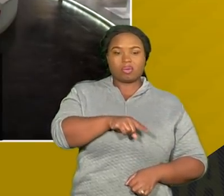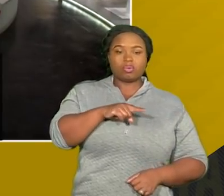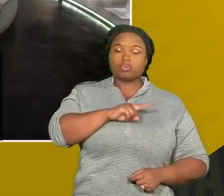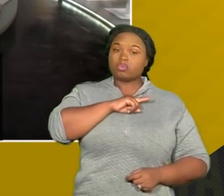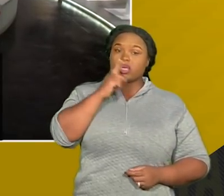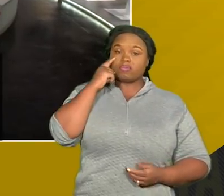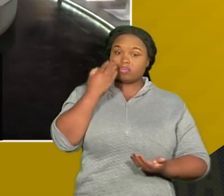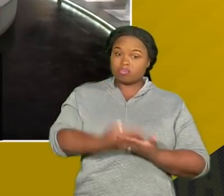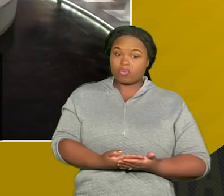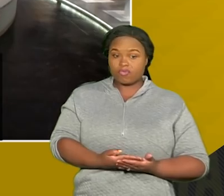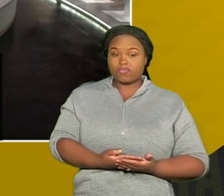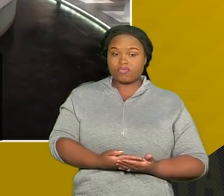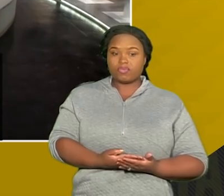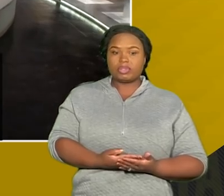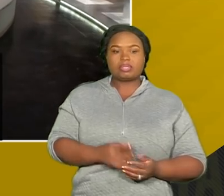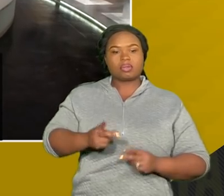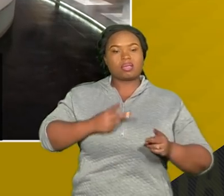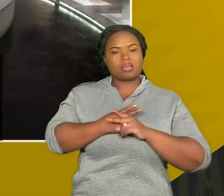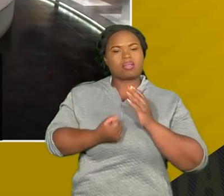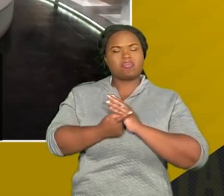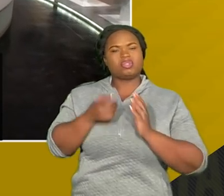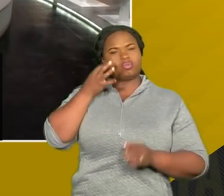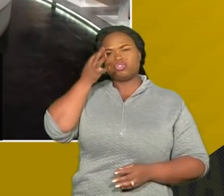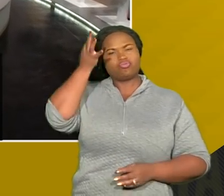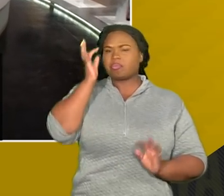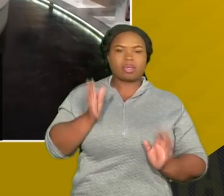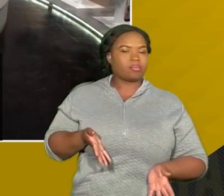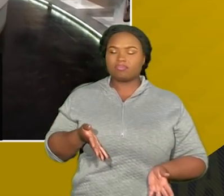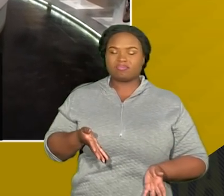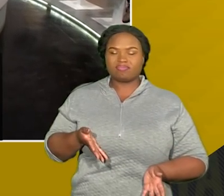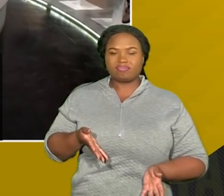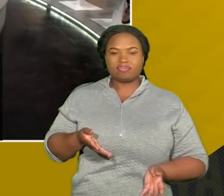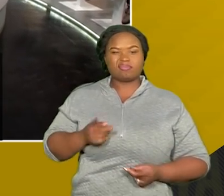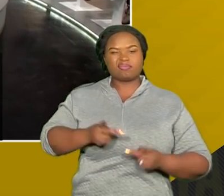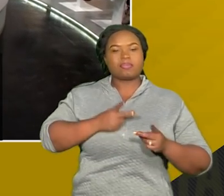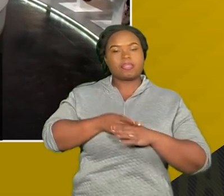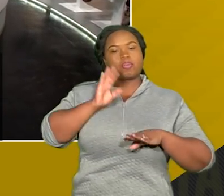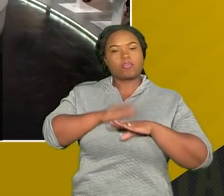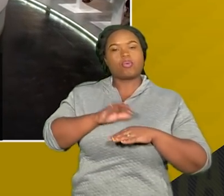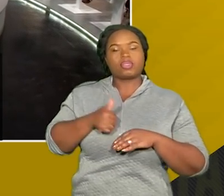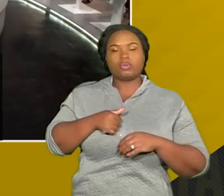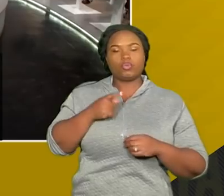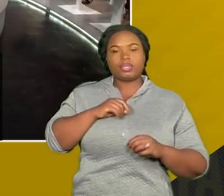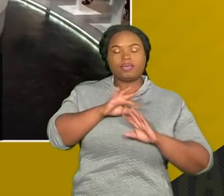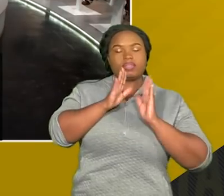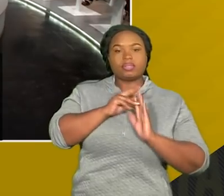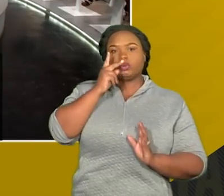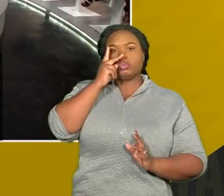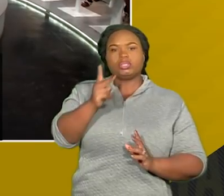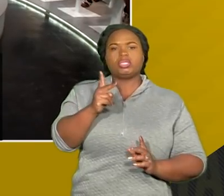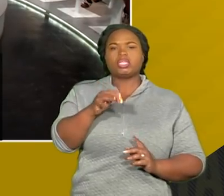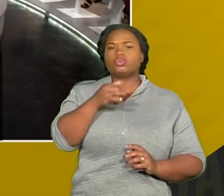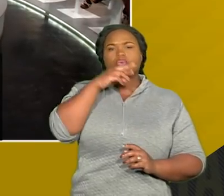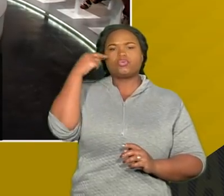witchcraft, it even goes beyond the dream. Yeah. It goes beyond the hallucination. It goes